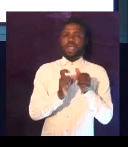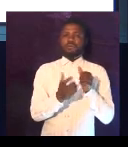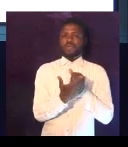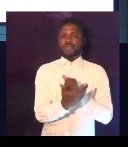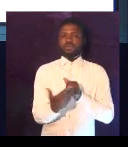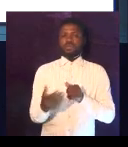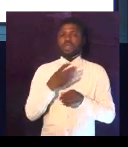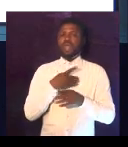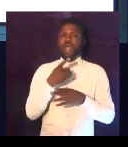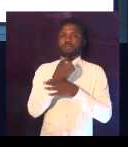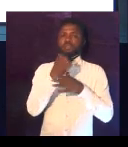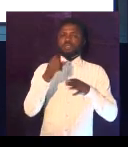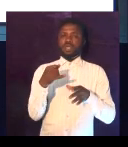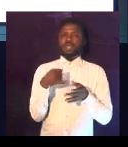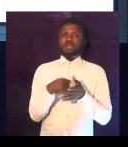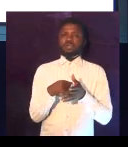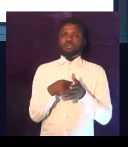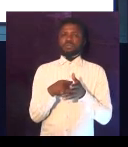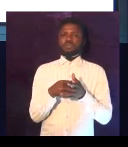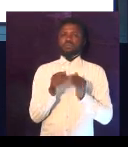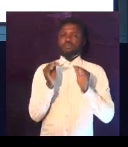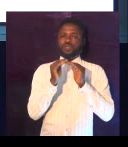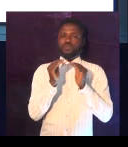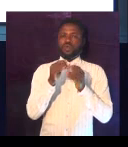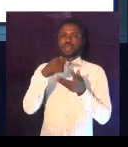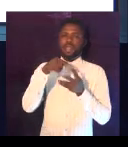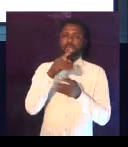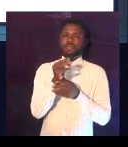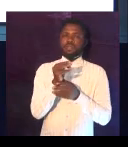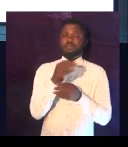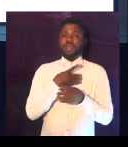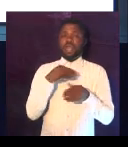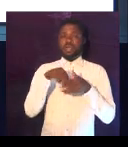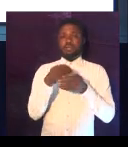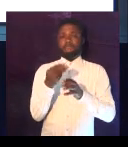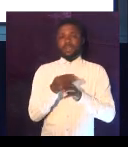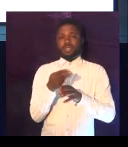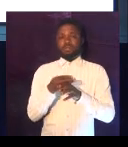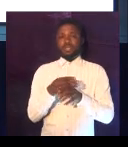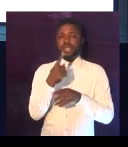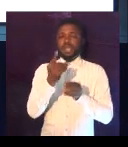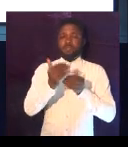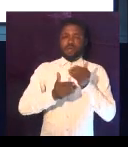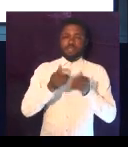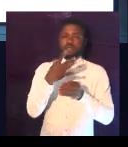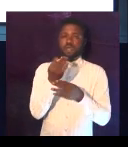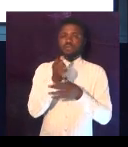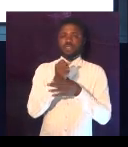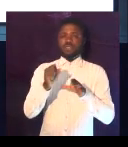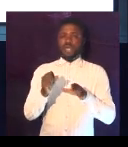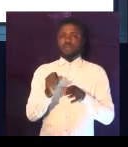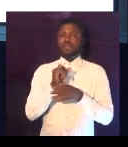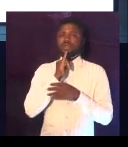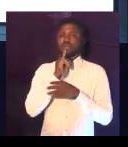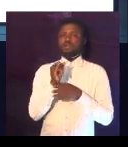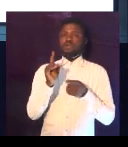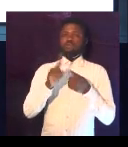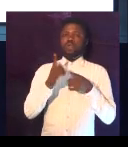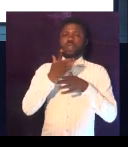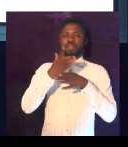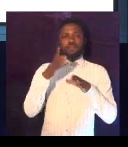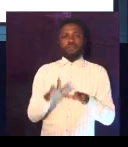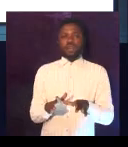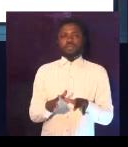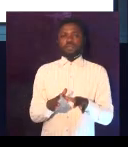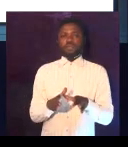add up everything and then share it equally among them. And in mathematics, the process of sharing